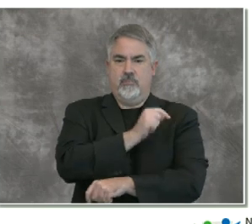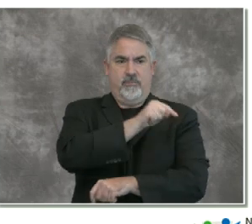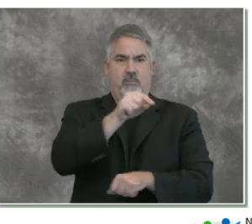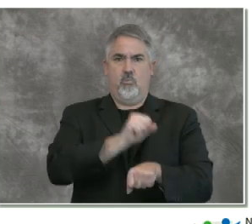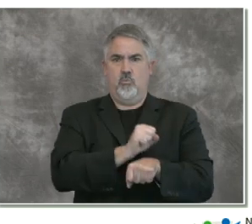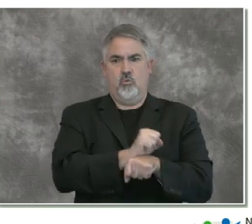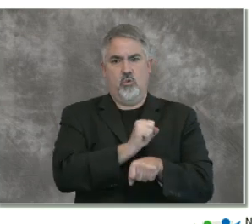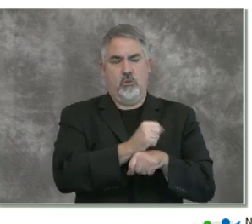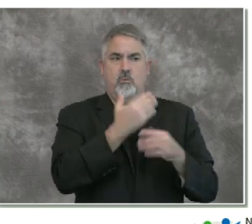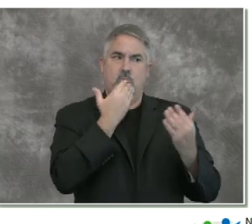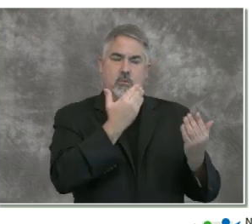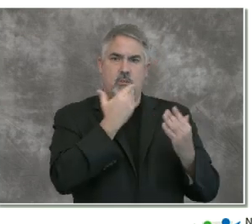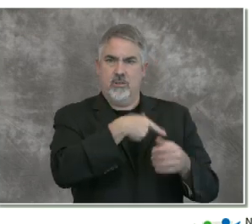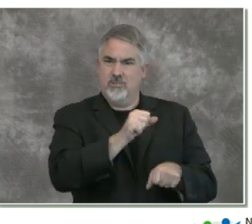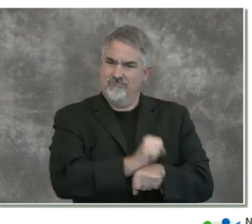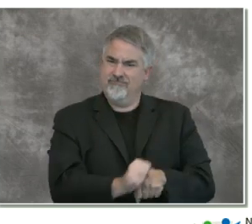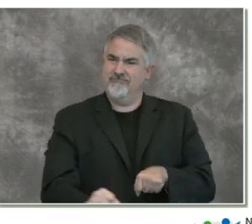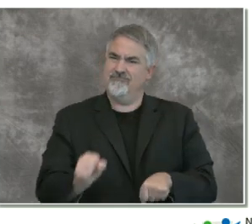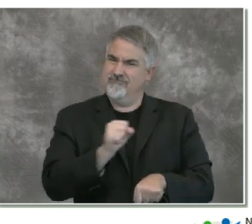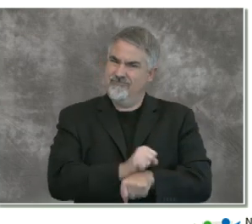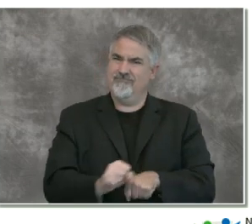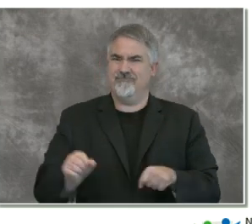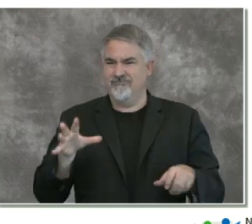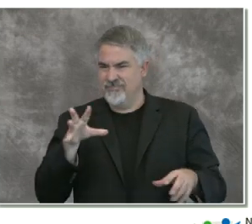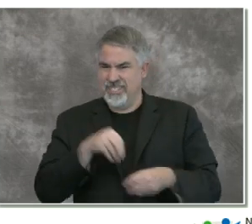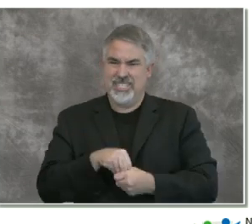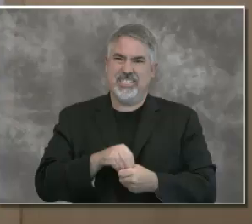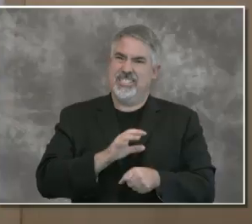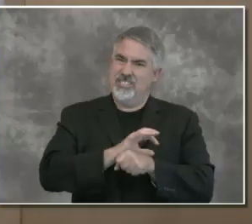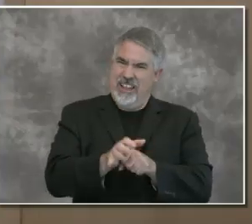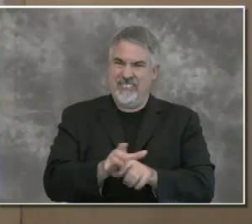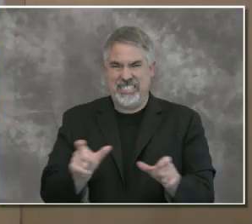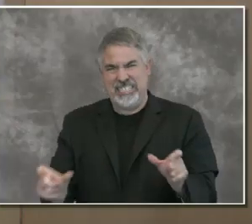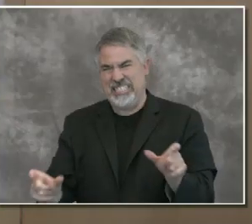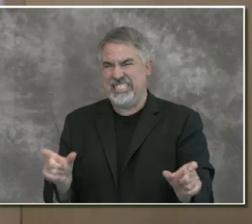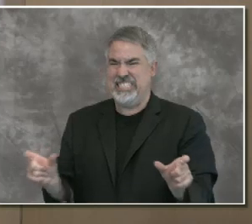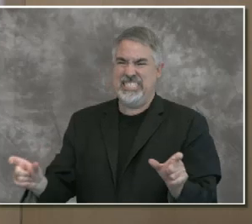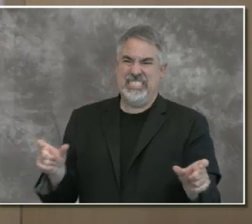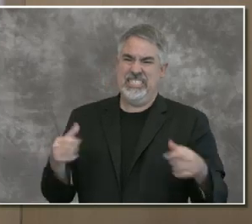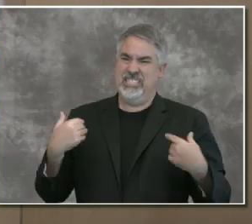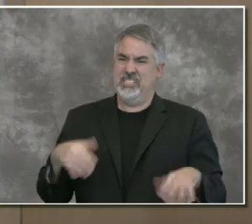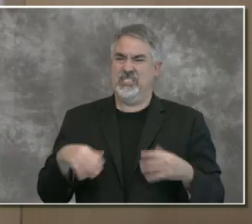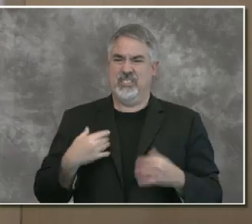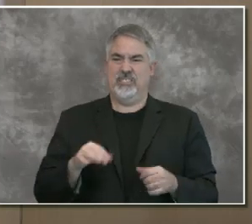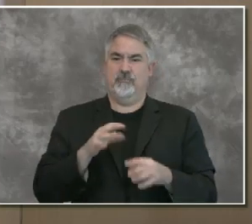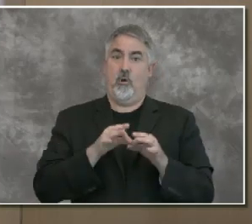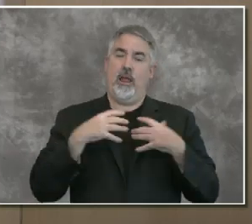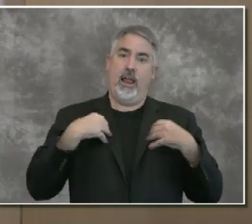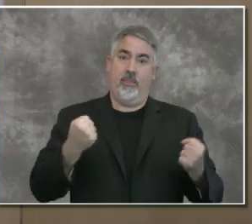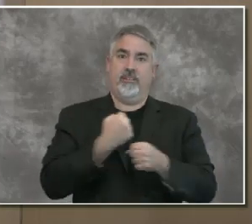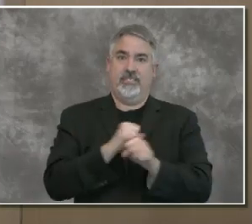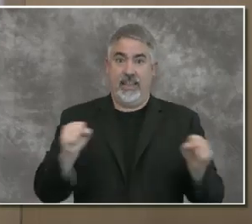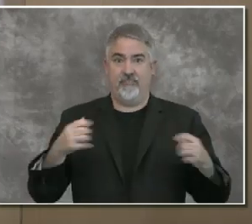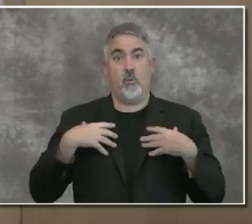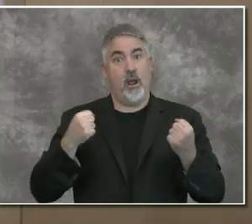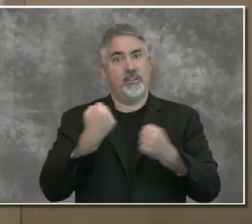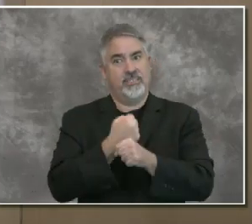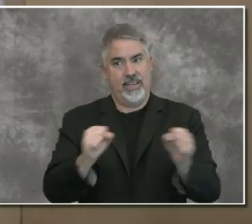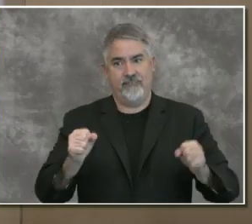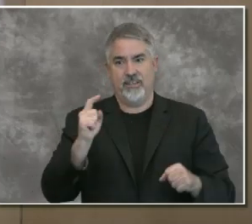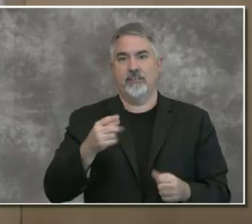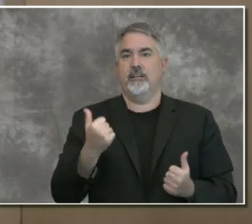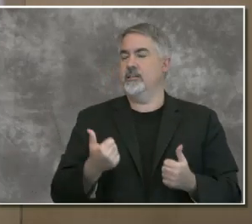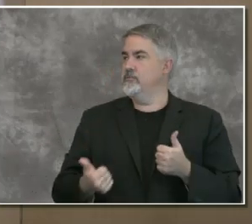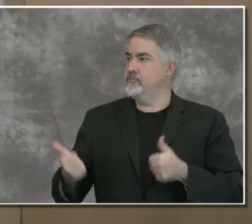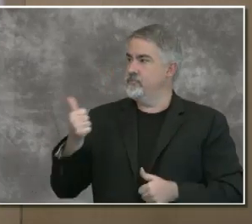fight COVID-19 to keep our community healthy and safe. Now, please welcome Chairman Cox to begin our question and answer